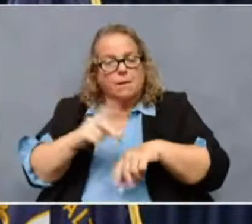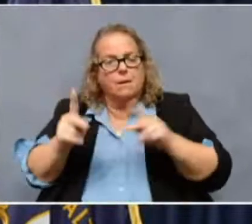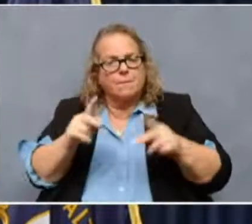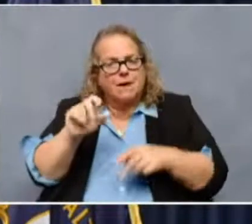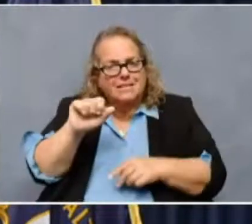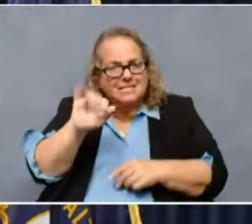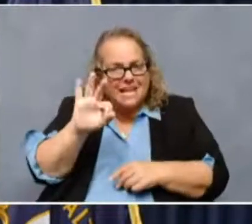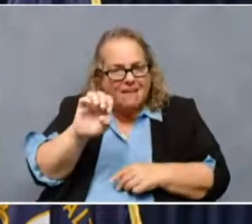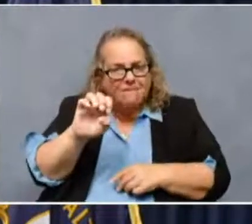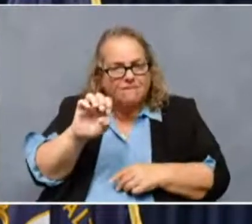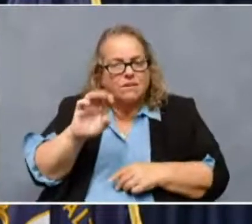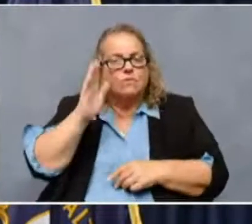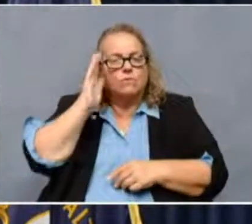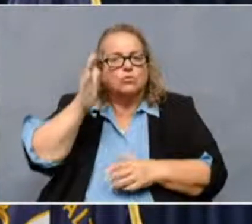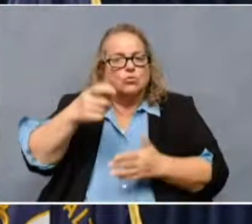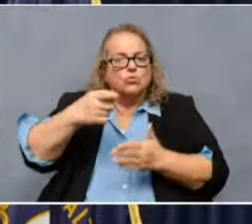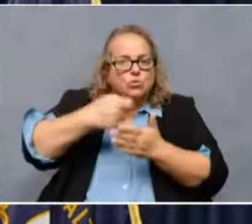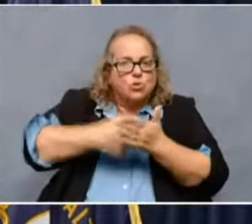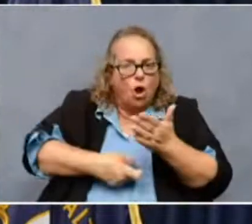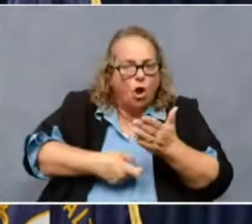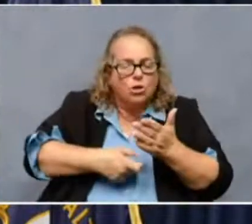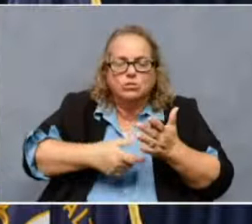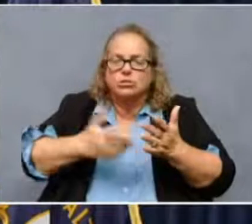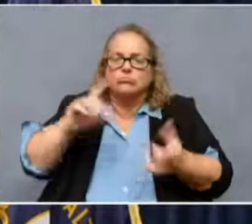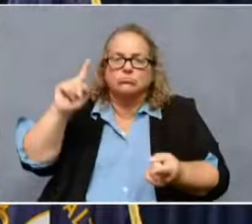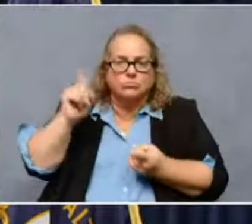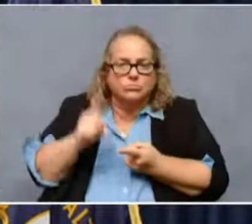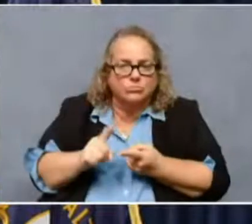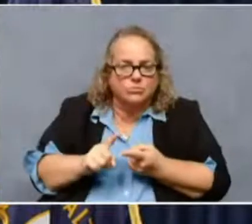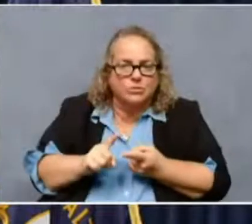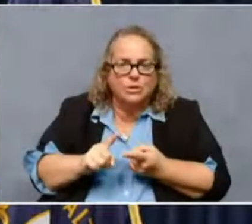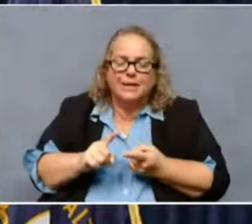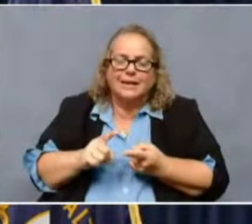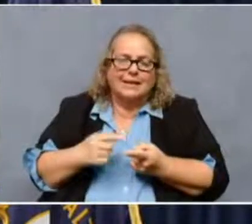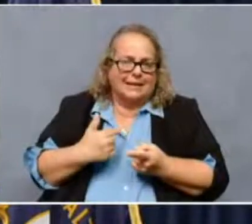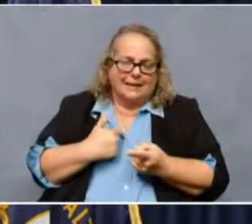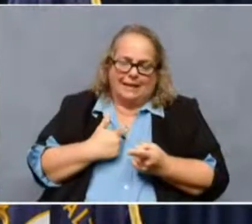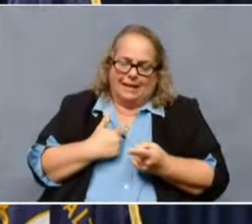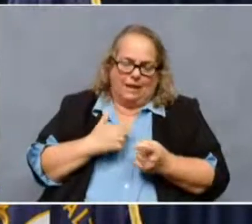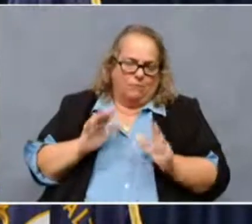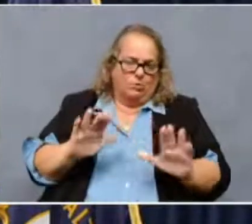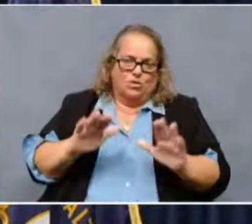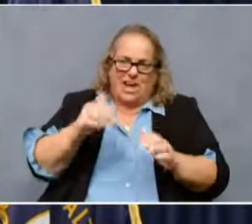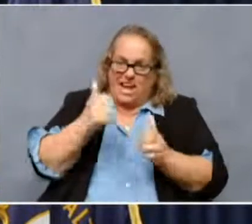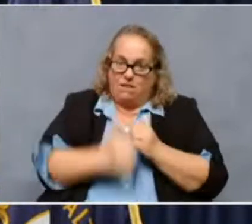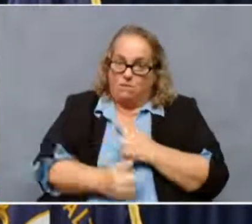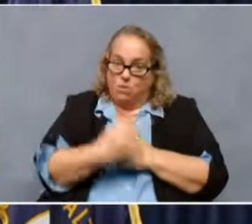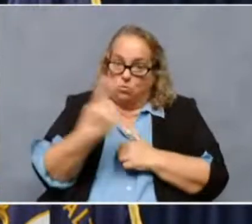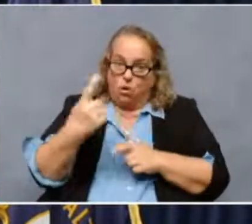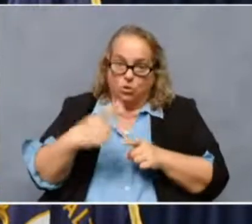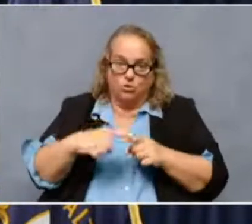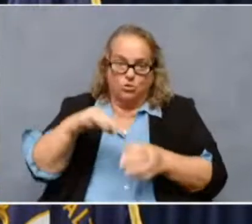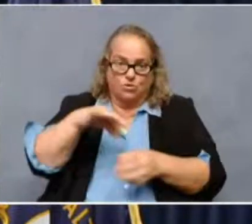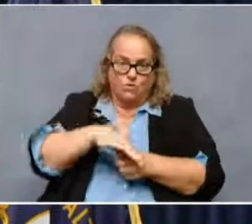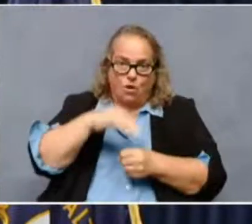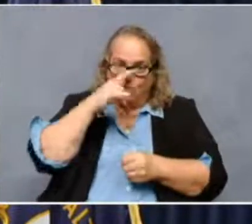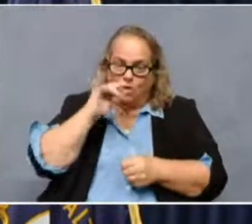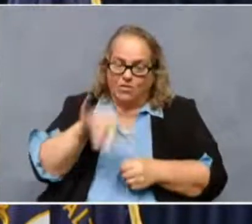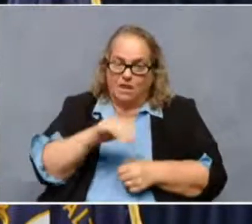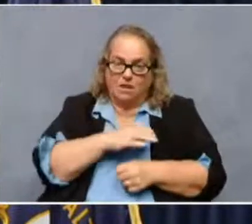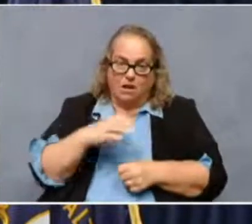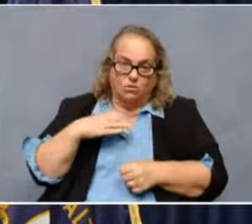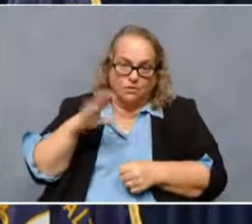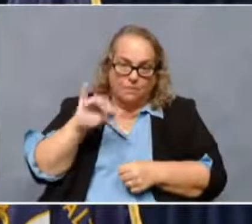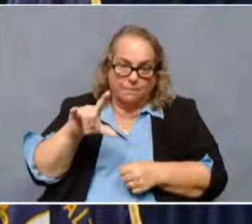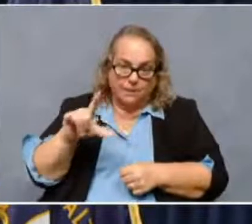It's the right thing to do. I urge everybody in our delegation to vote for this bill and to get it done. All